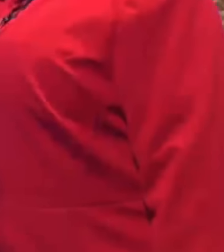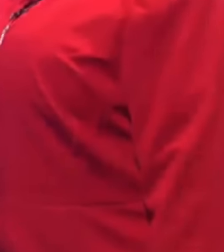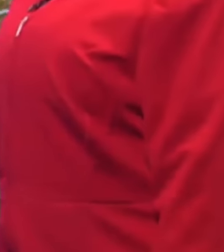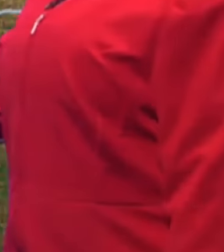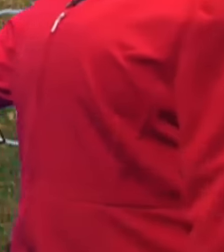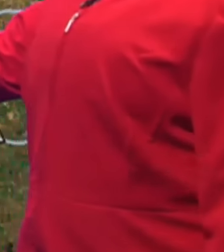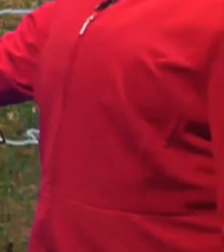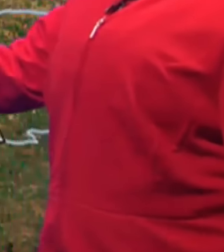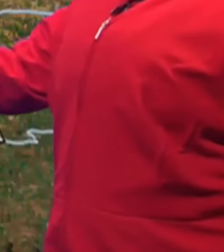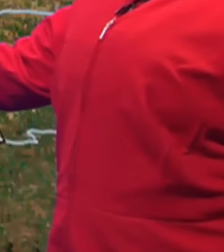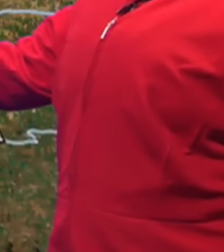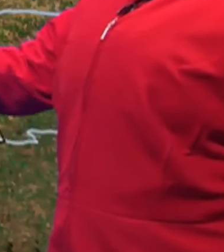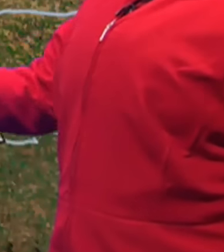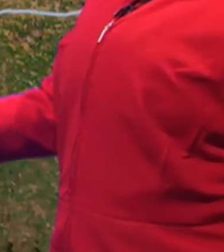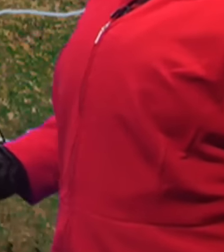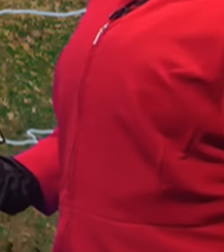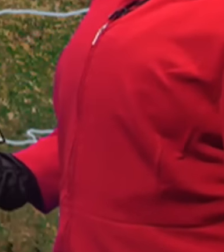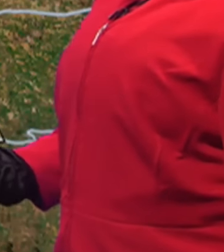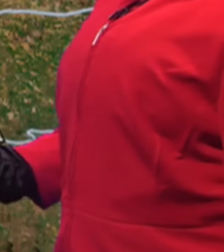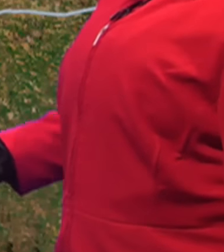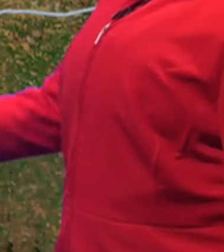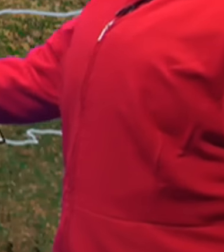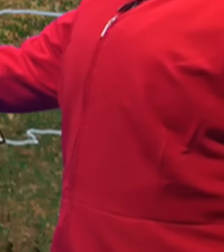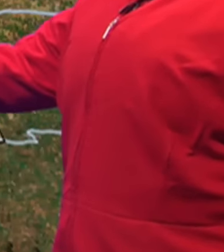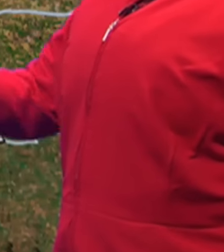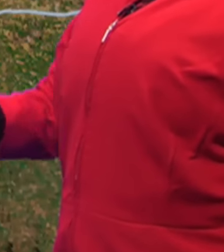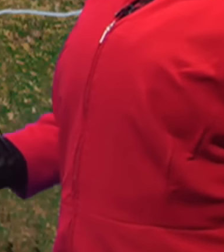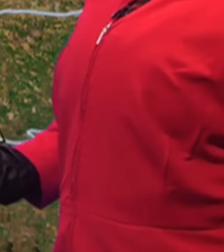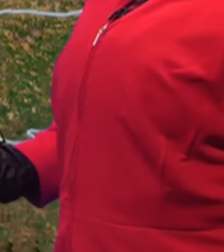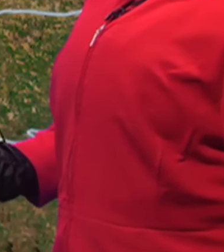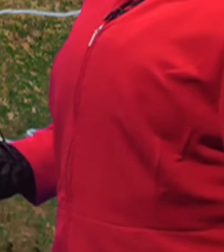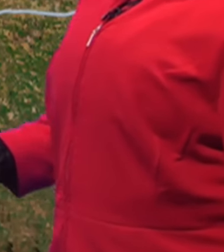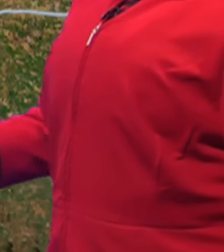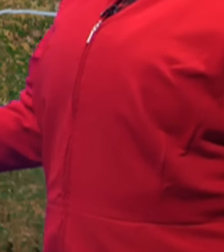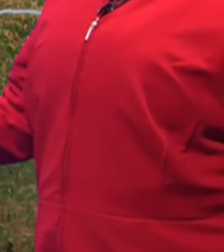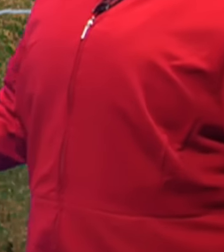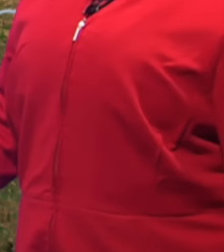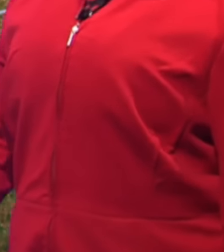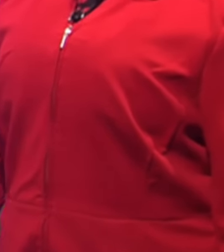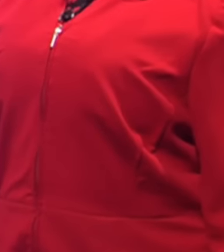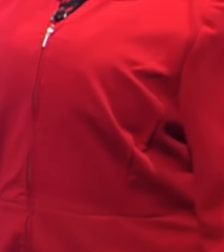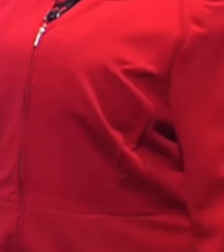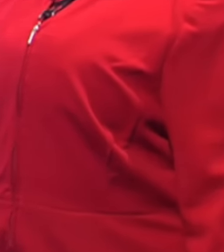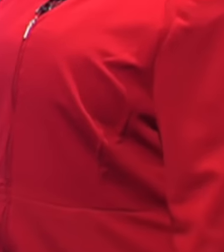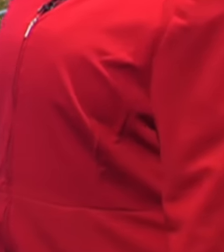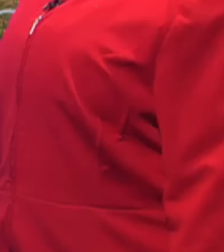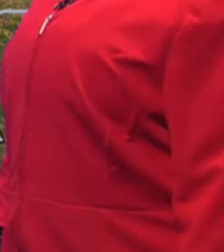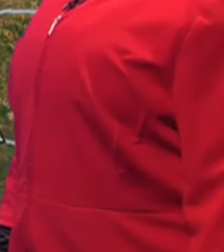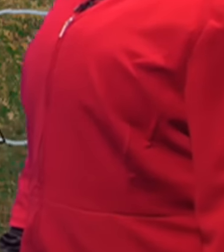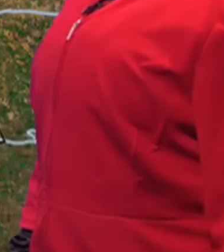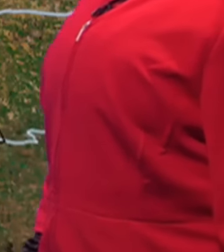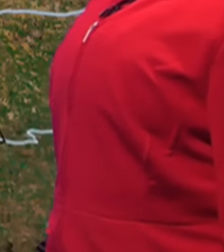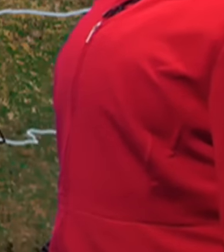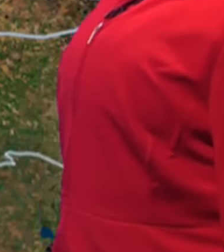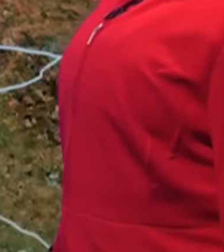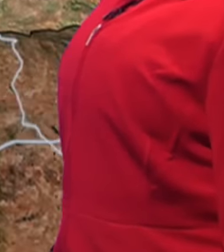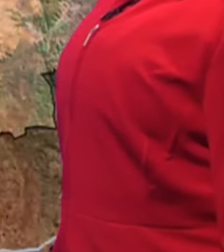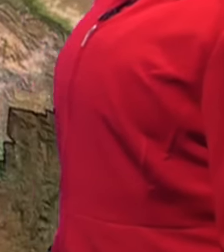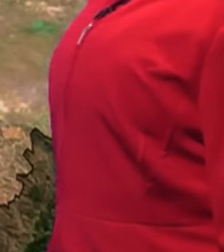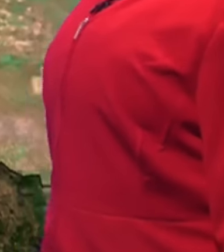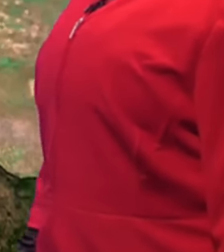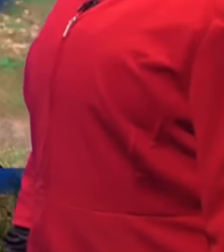lebelela jwalo go na le kgonagalo tša dipula Pretoria ka tše 26 Johannesburg 26 province masomepedi šupa re lebelela go provinceng ya Limpopo